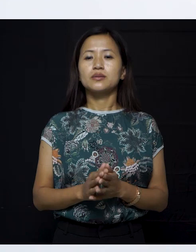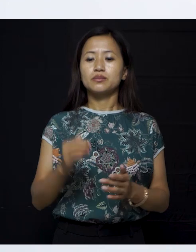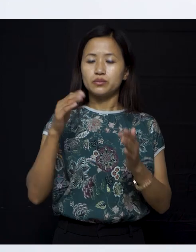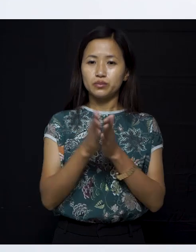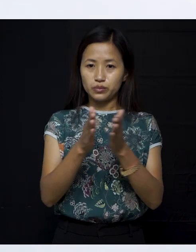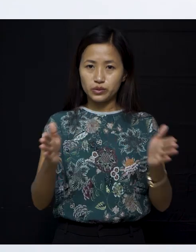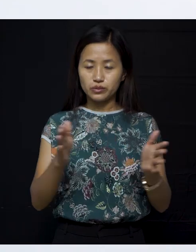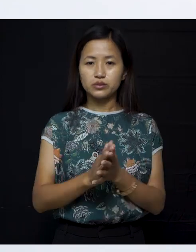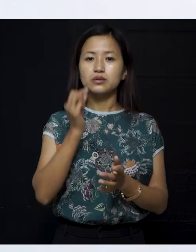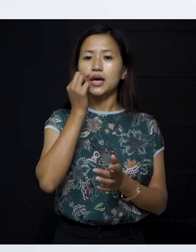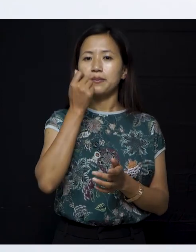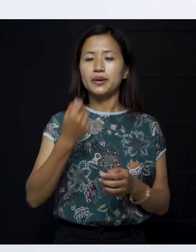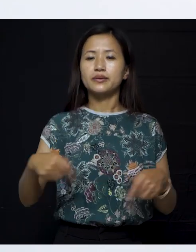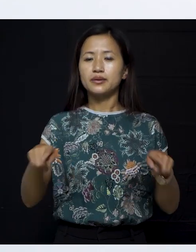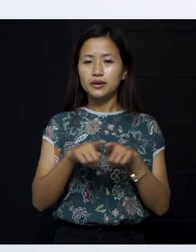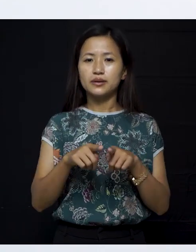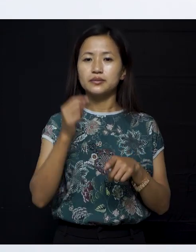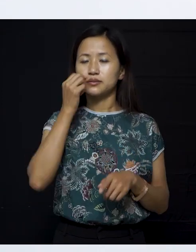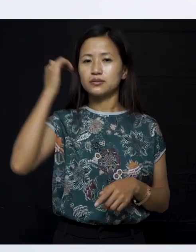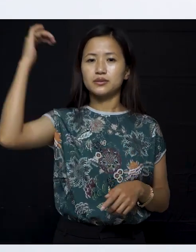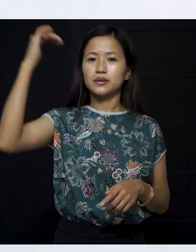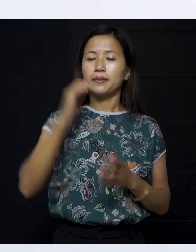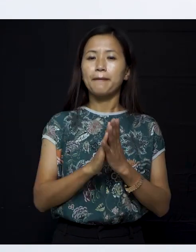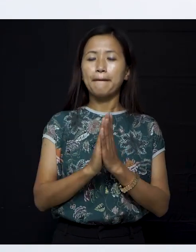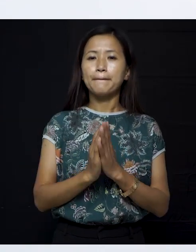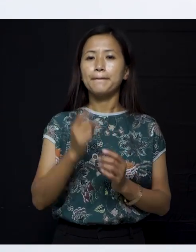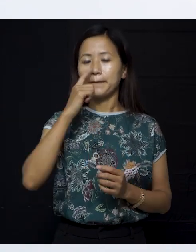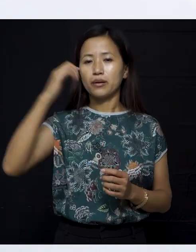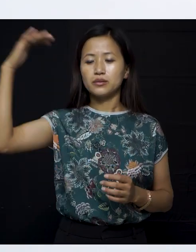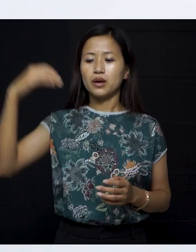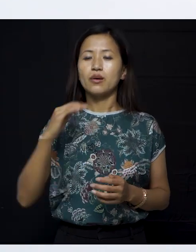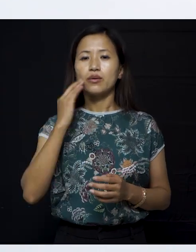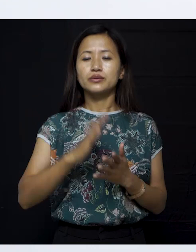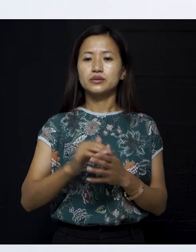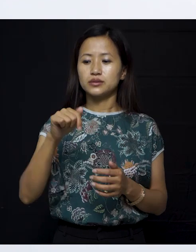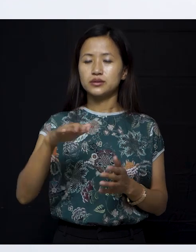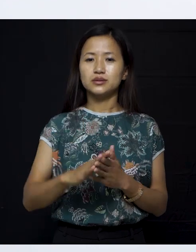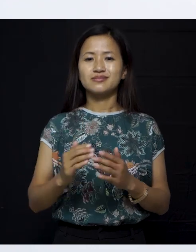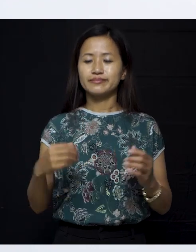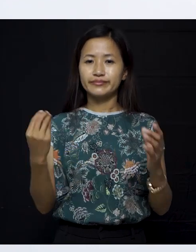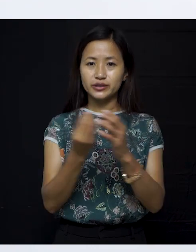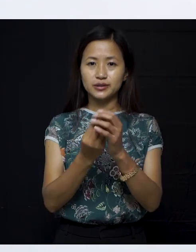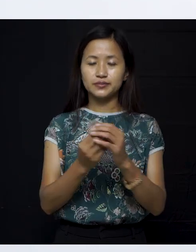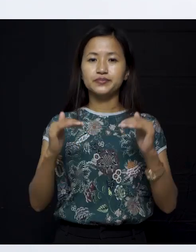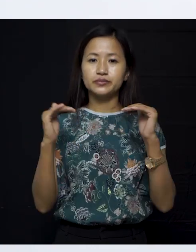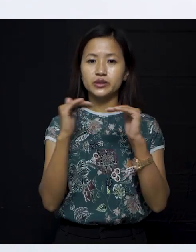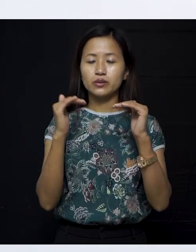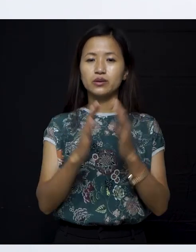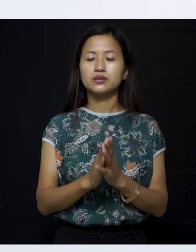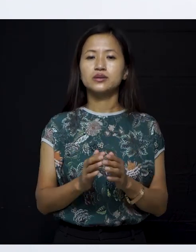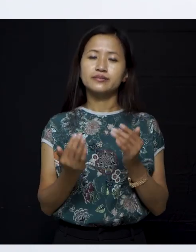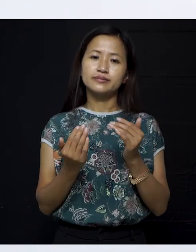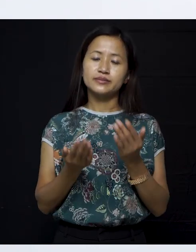was gender inequality. However, when the constitution came, there was gender equality, equal pay for equal